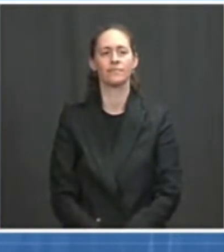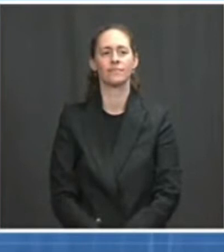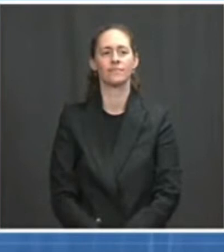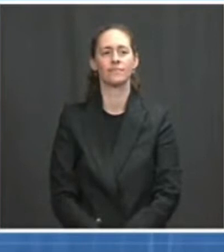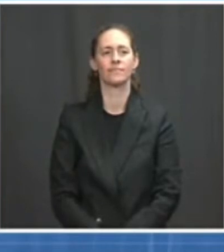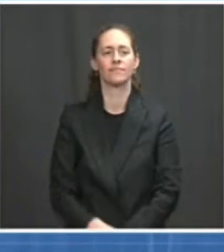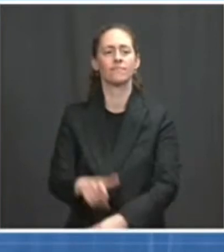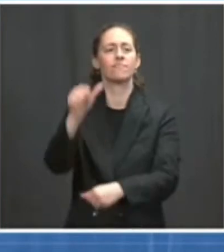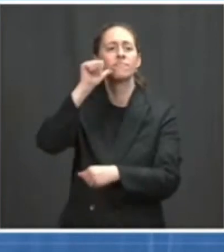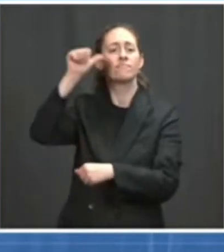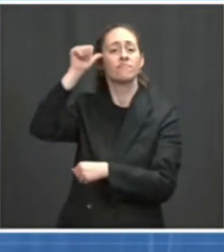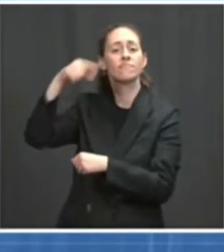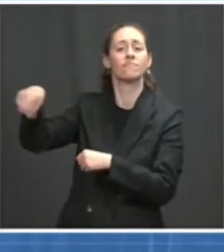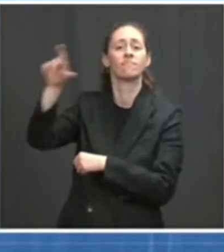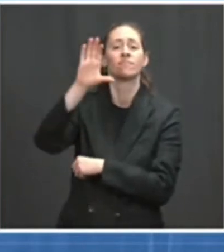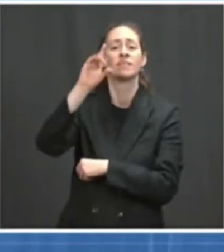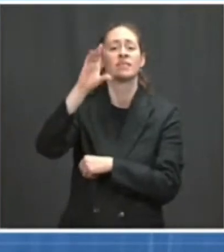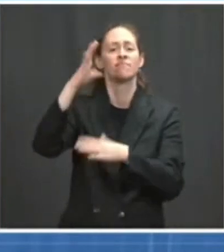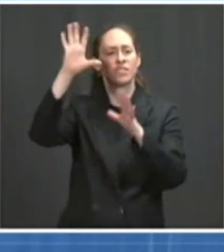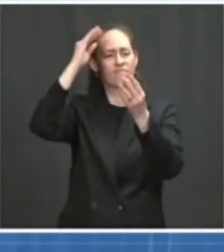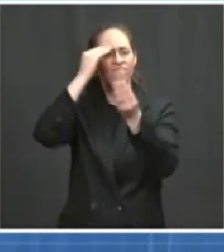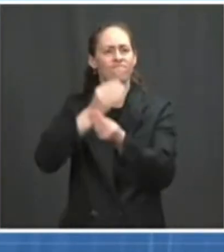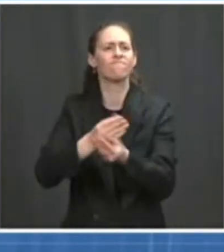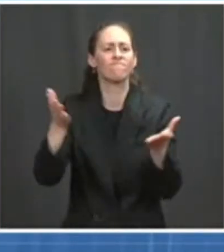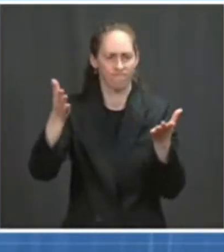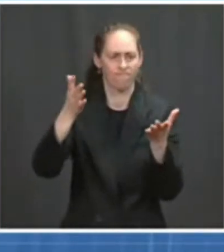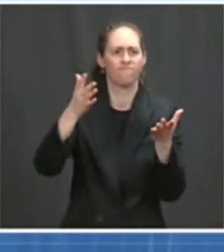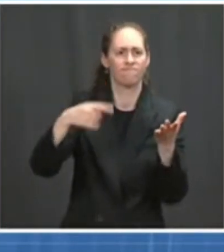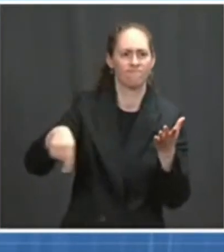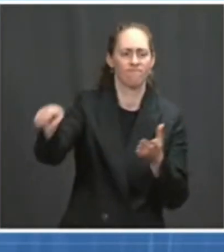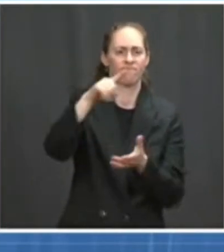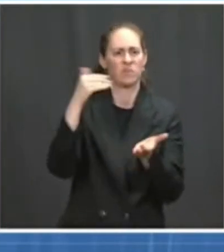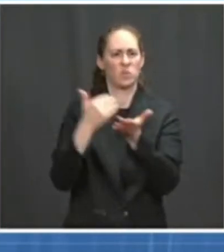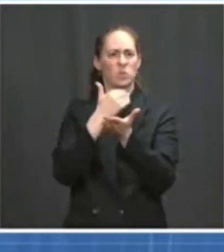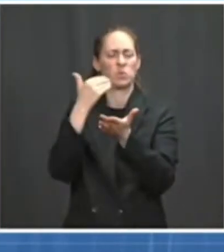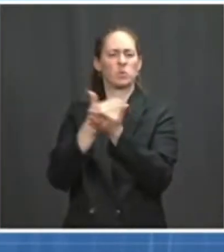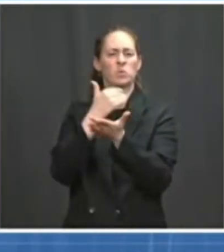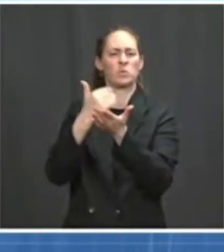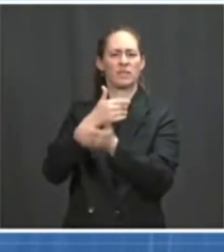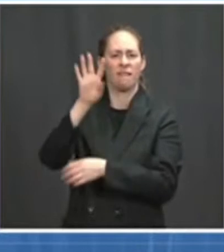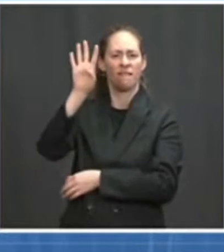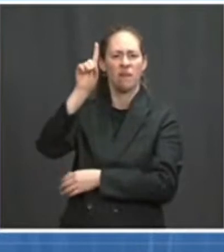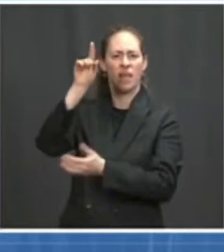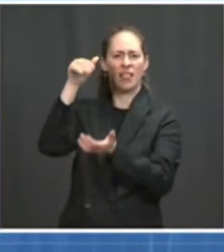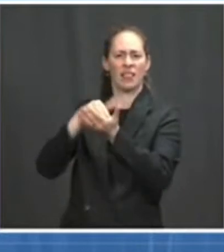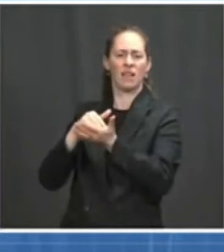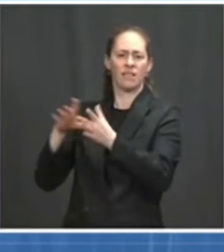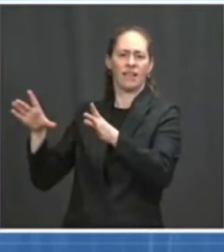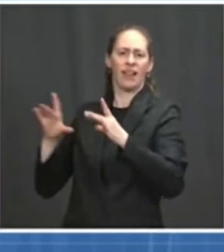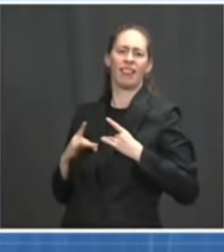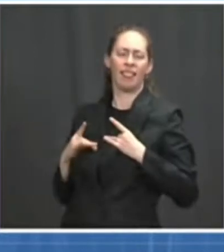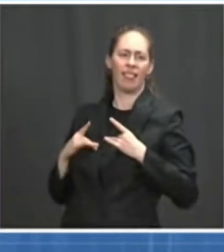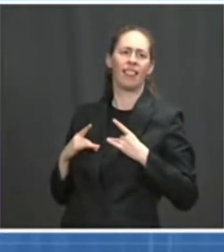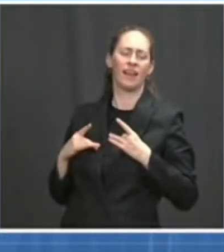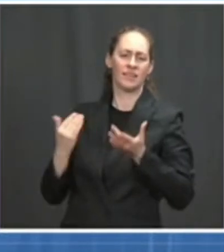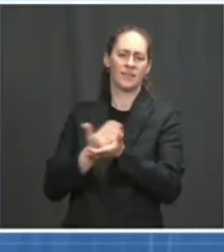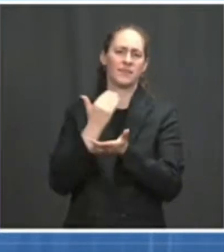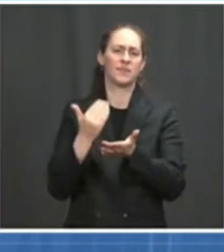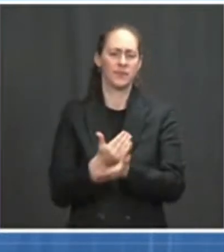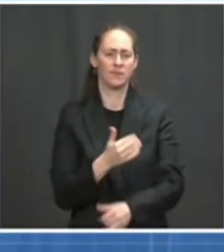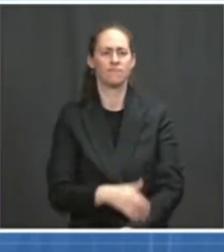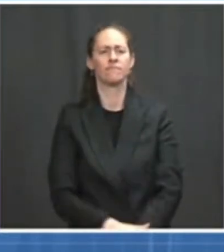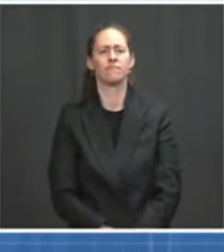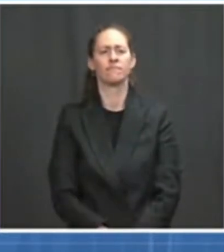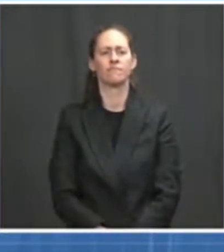41,900 new cases of COVID-19. Our 7-day average is about 45,800 cases per day, a decrease of